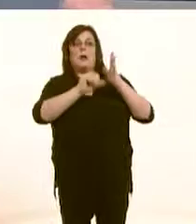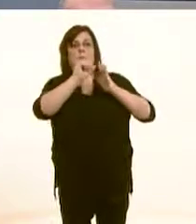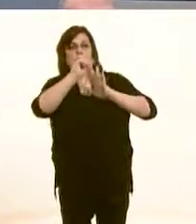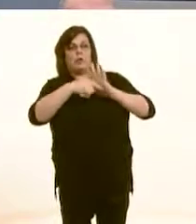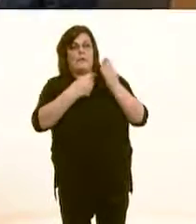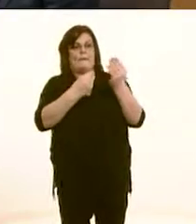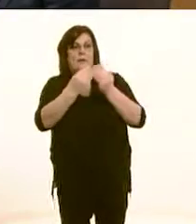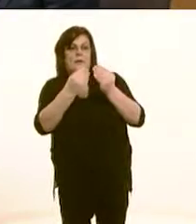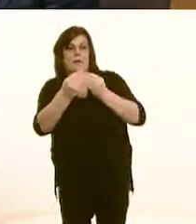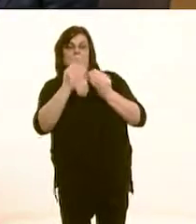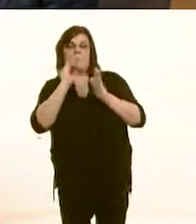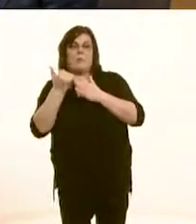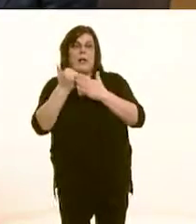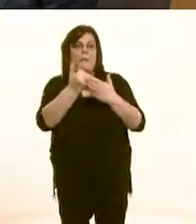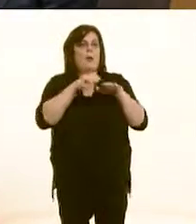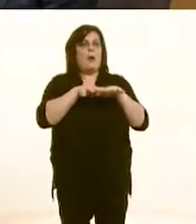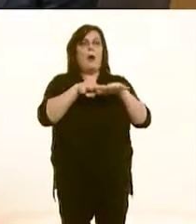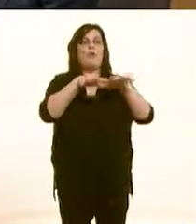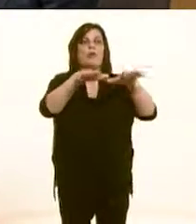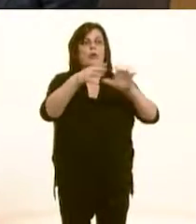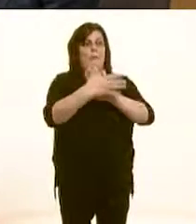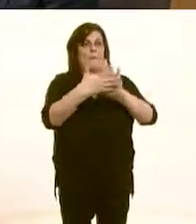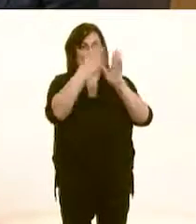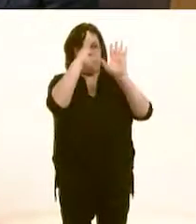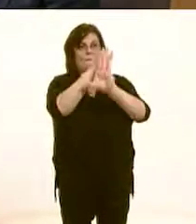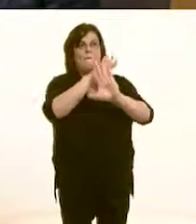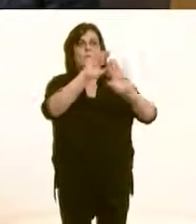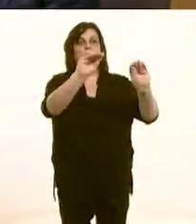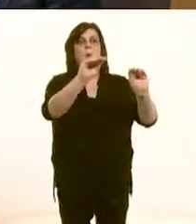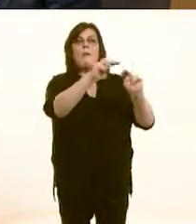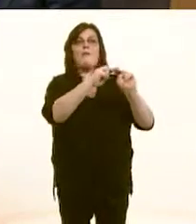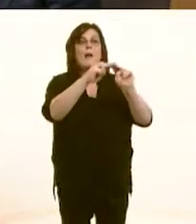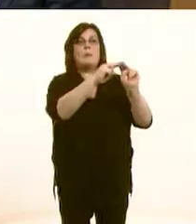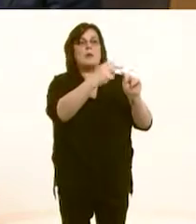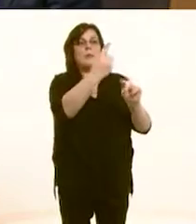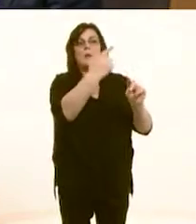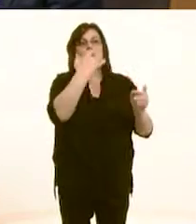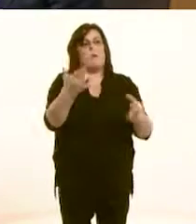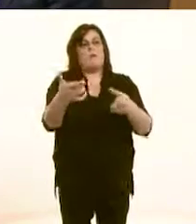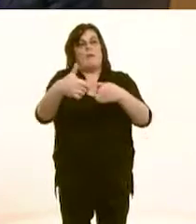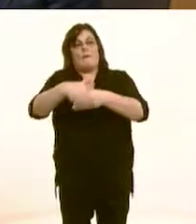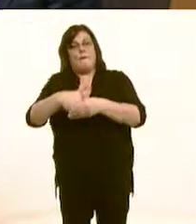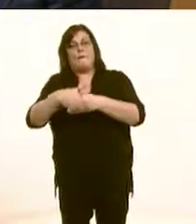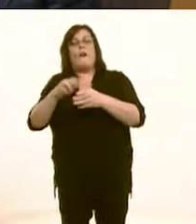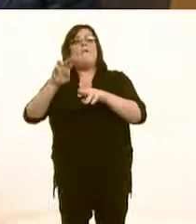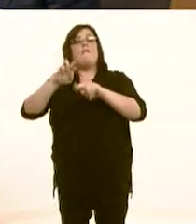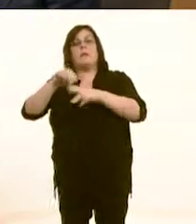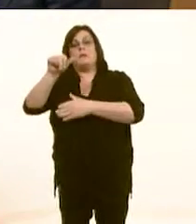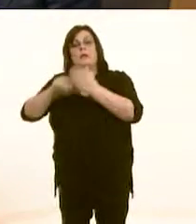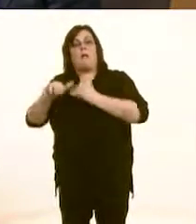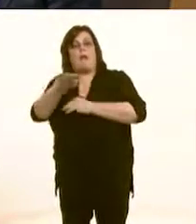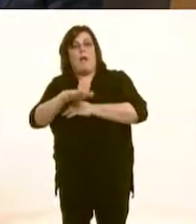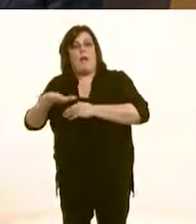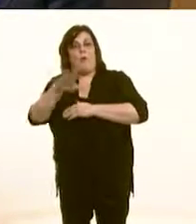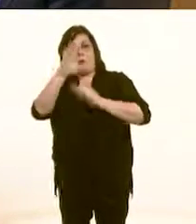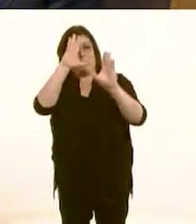through outreach. We know that outreach enables families living outside Flying Start areas to access the support that they need, and using local knowledge